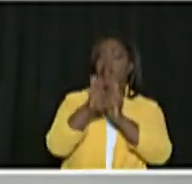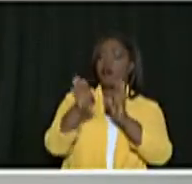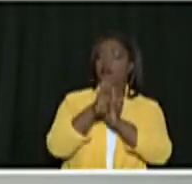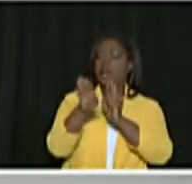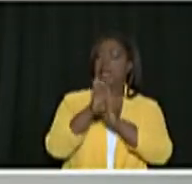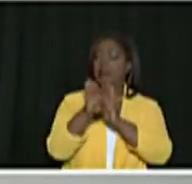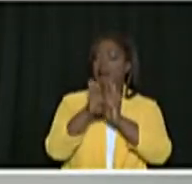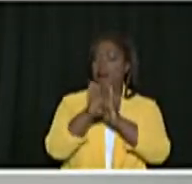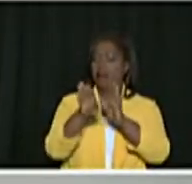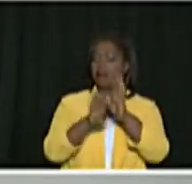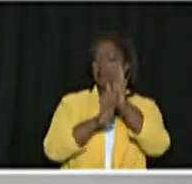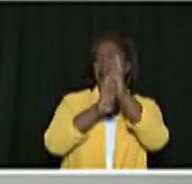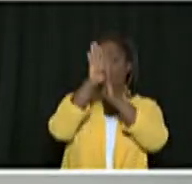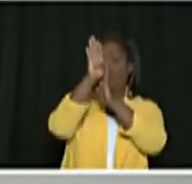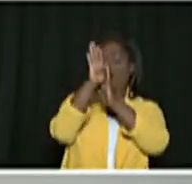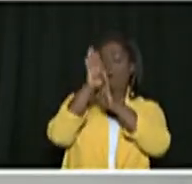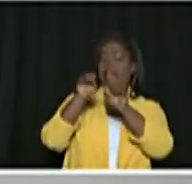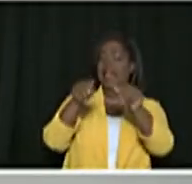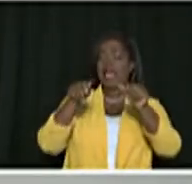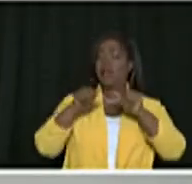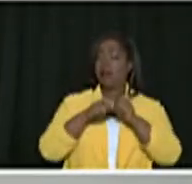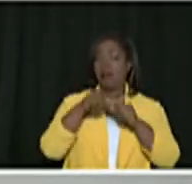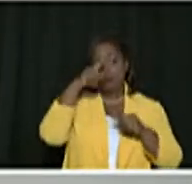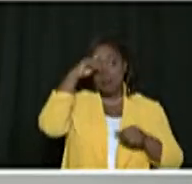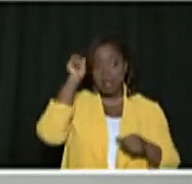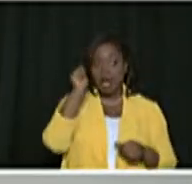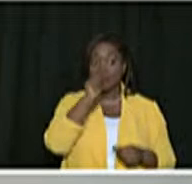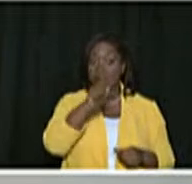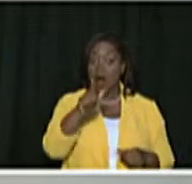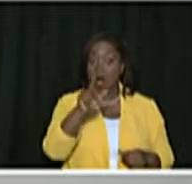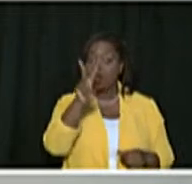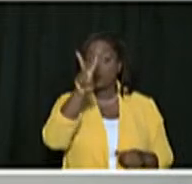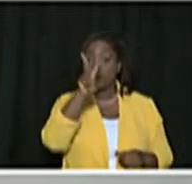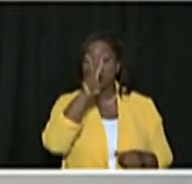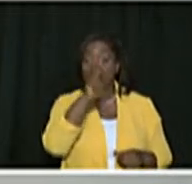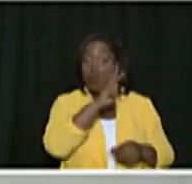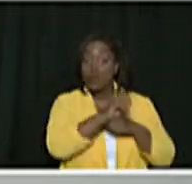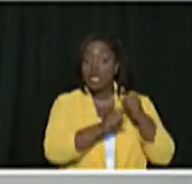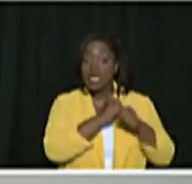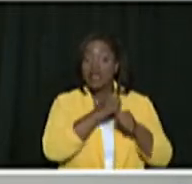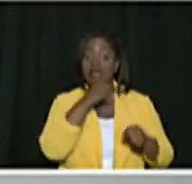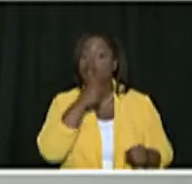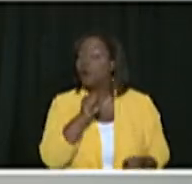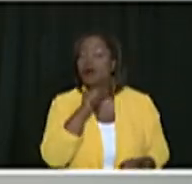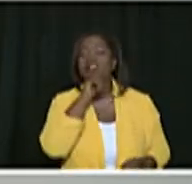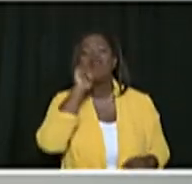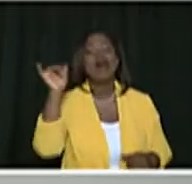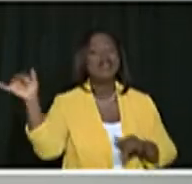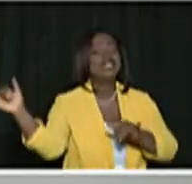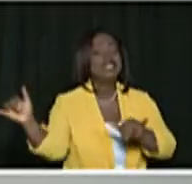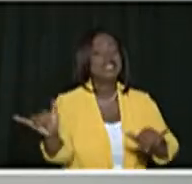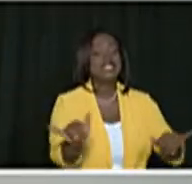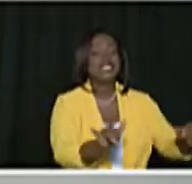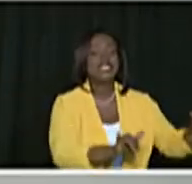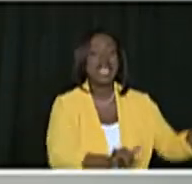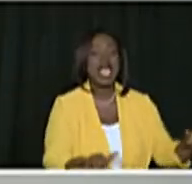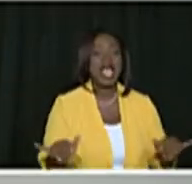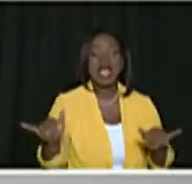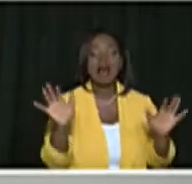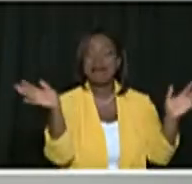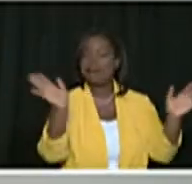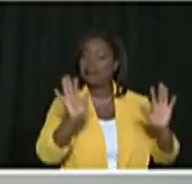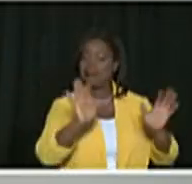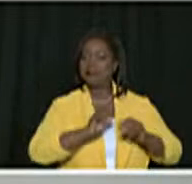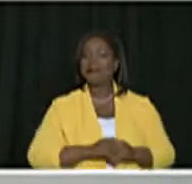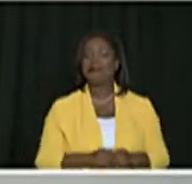So understanding them, because all 2-year-olds are not alike, right? So understanding where your child is, knowing your child is important. So